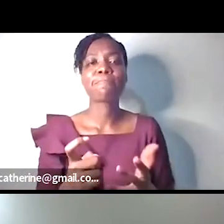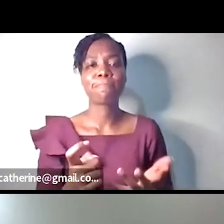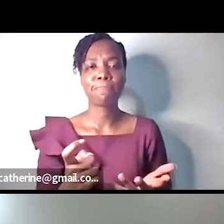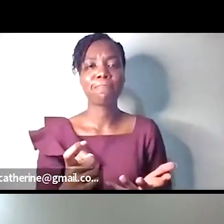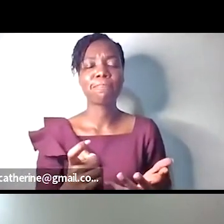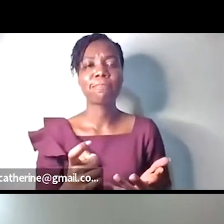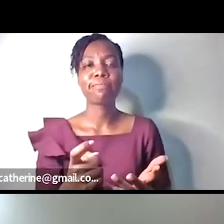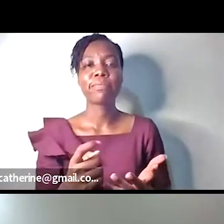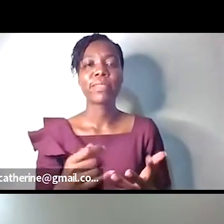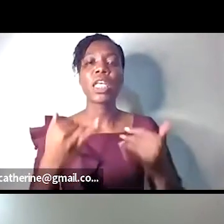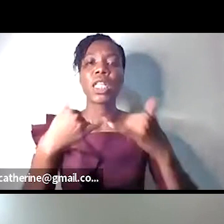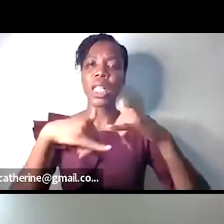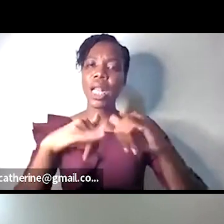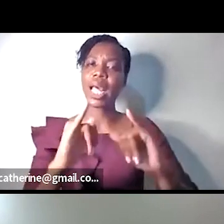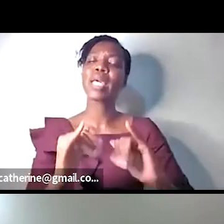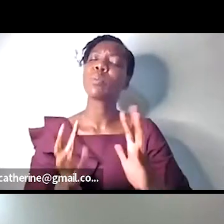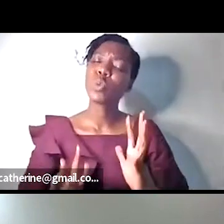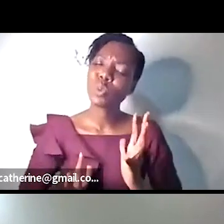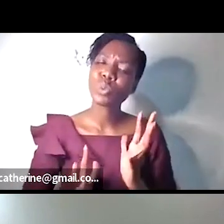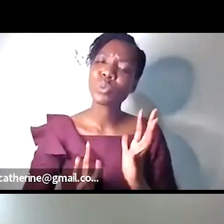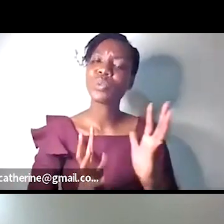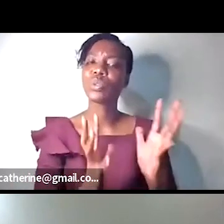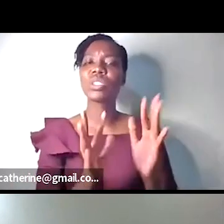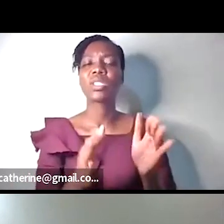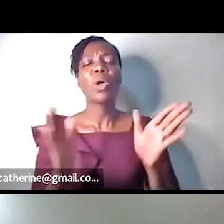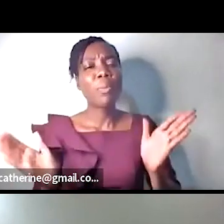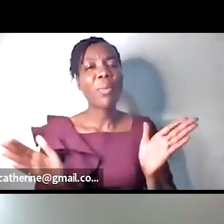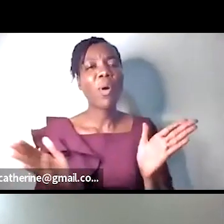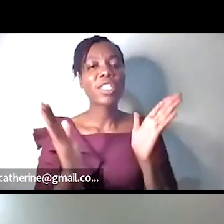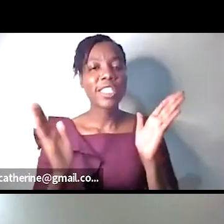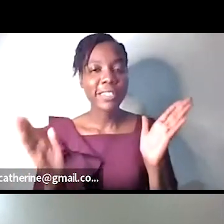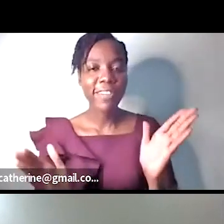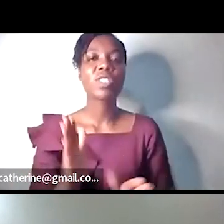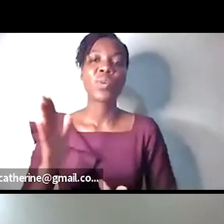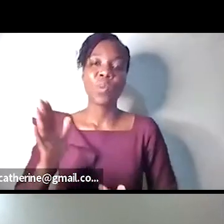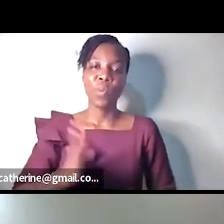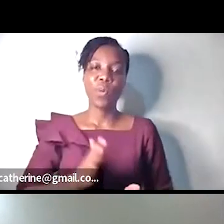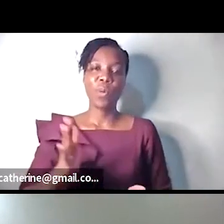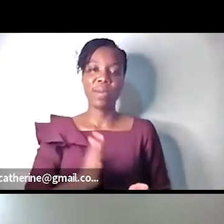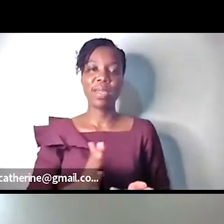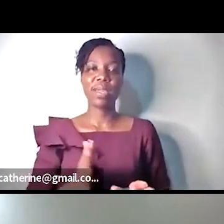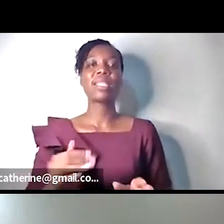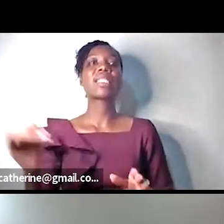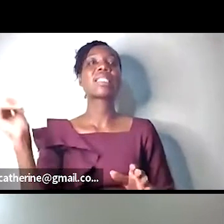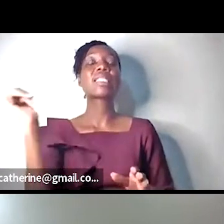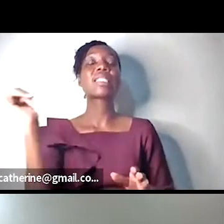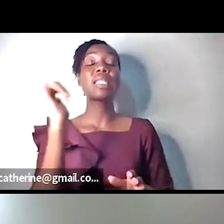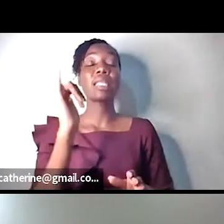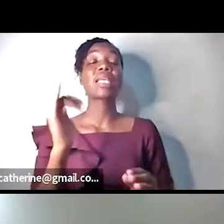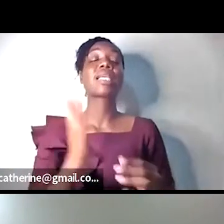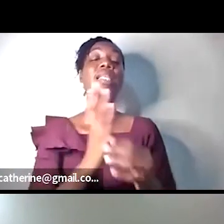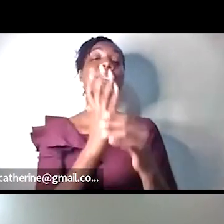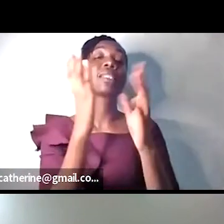to push, to motivate women to be there in leadership. Also